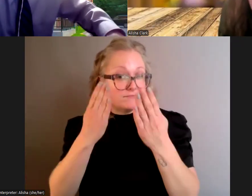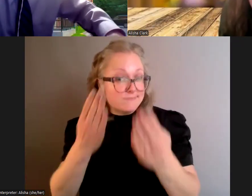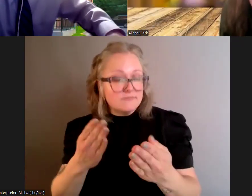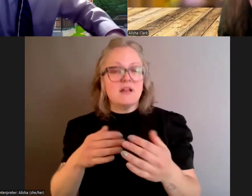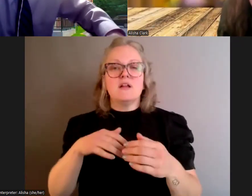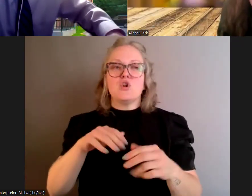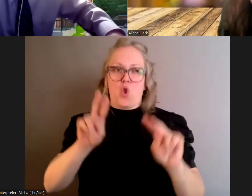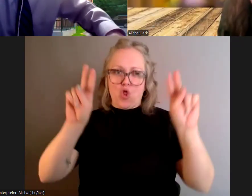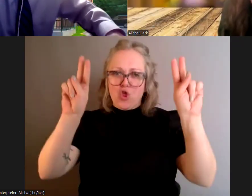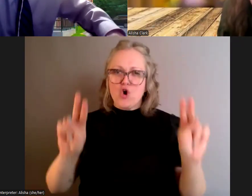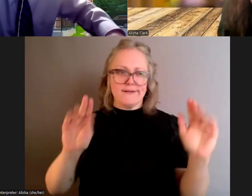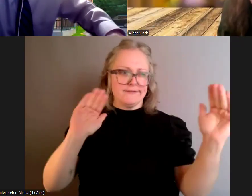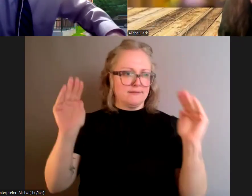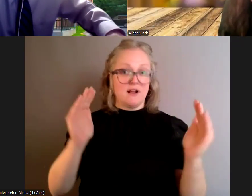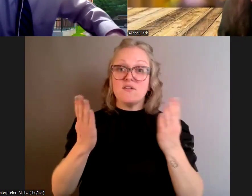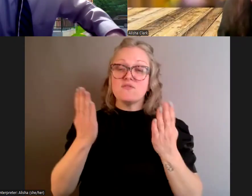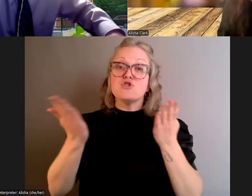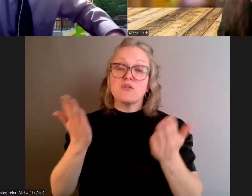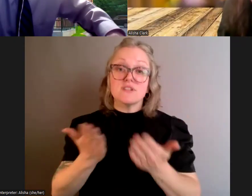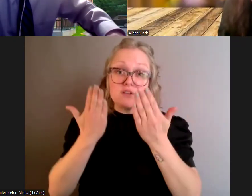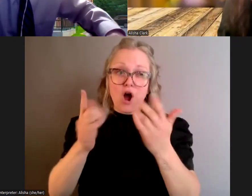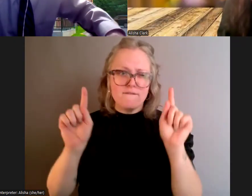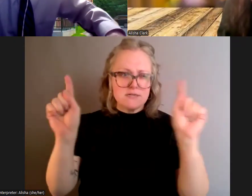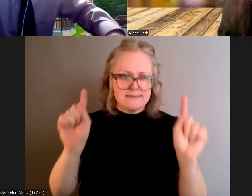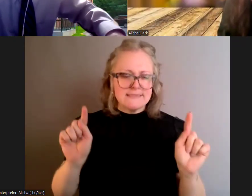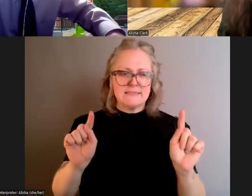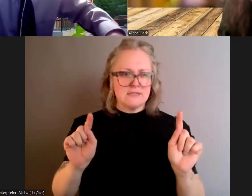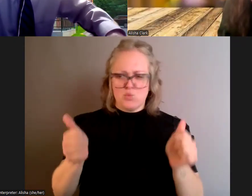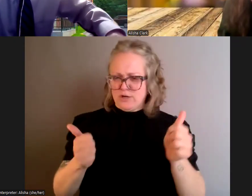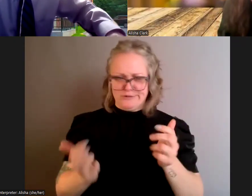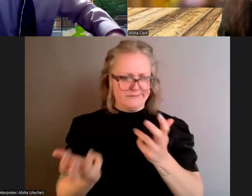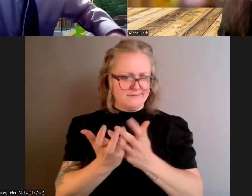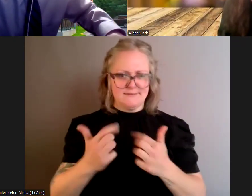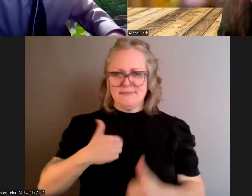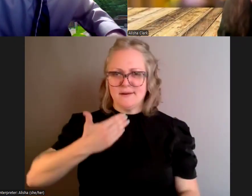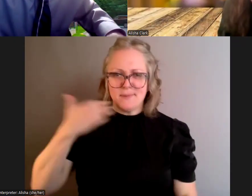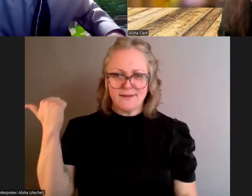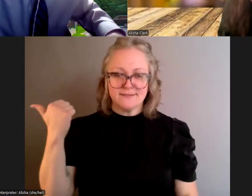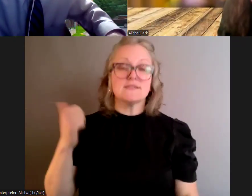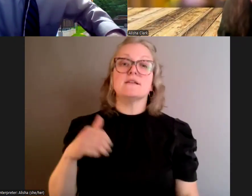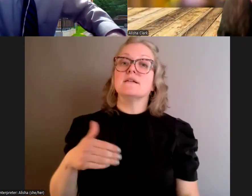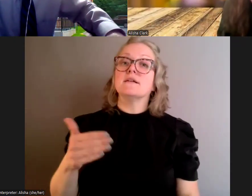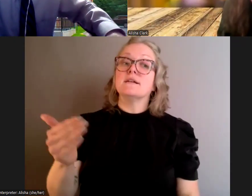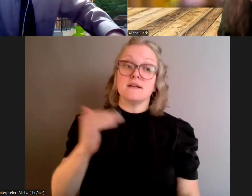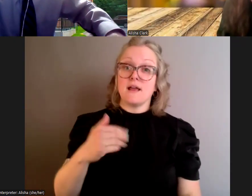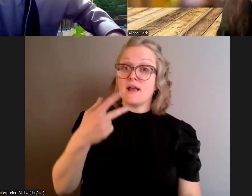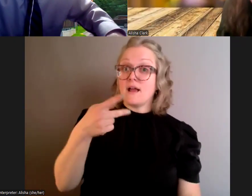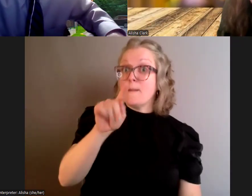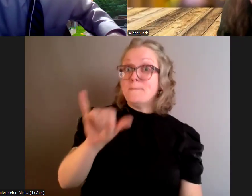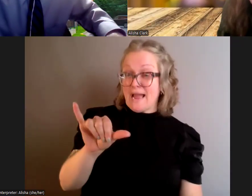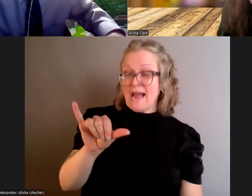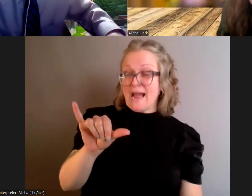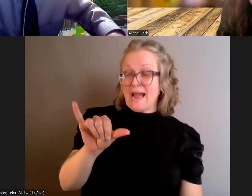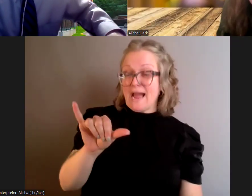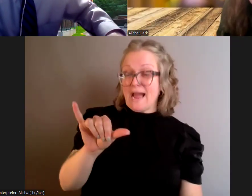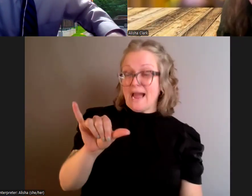services offered in each of the waivers. And Patty in the chat echoes that